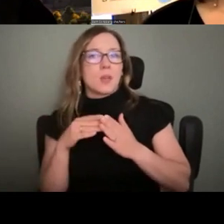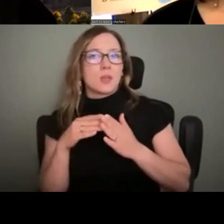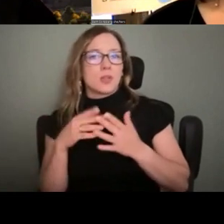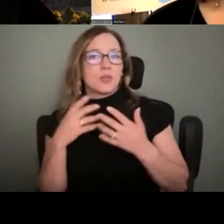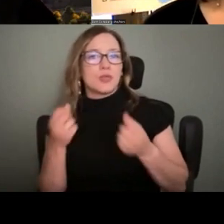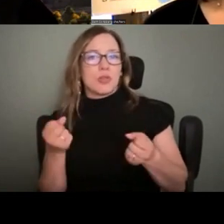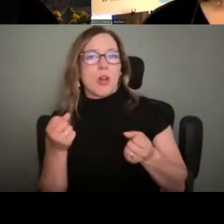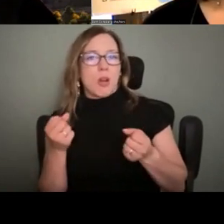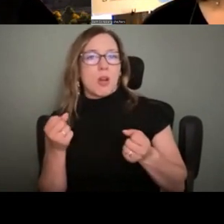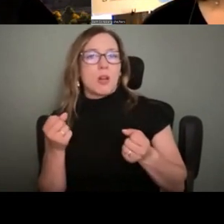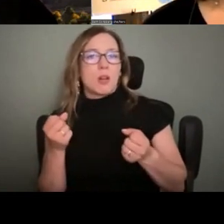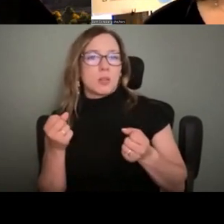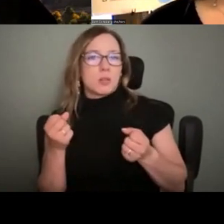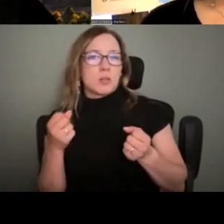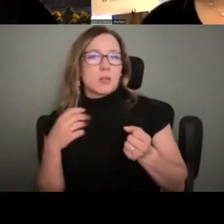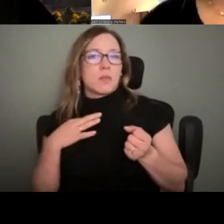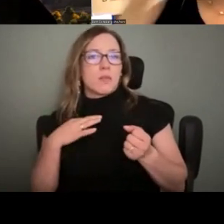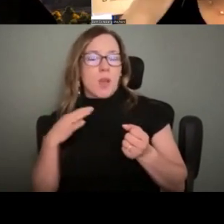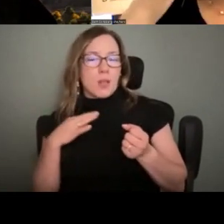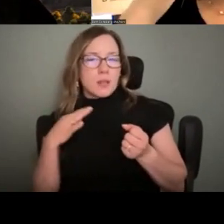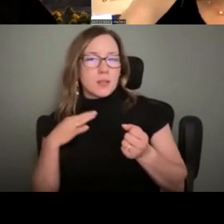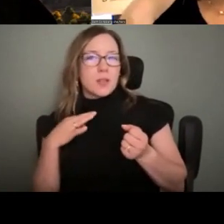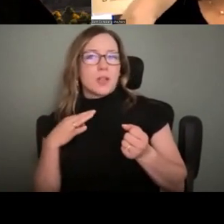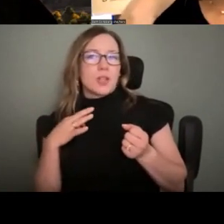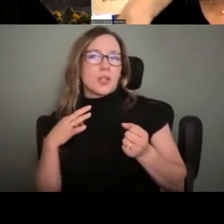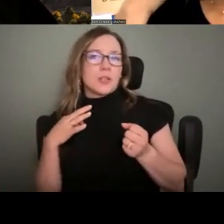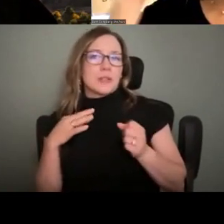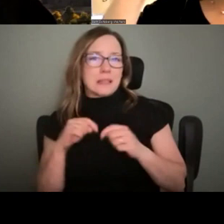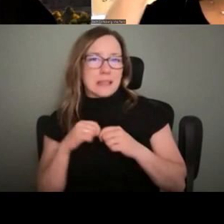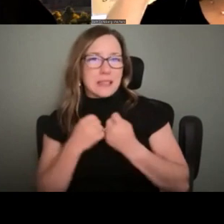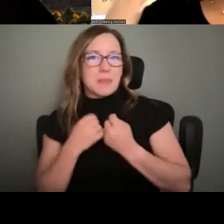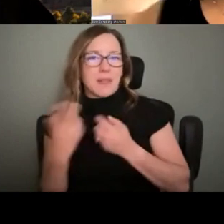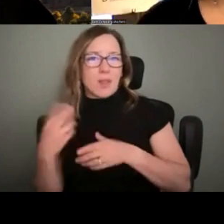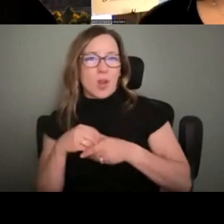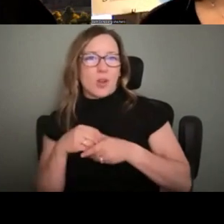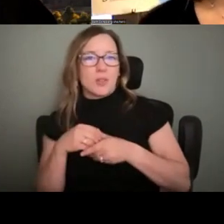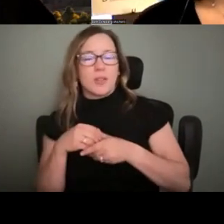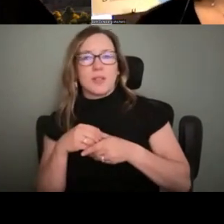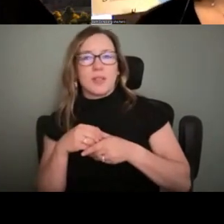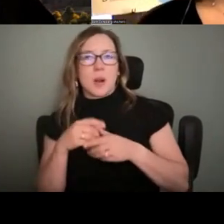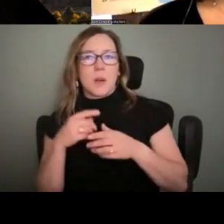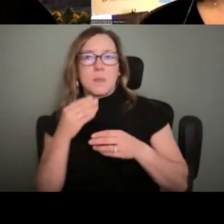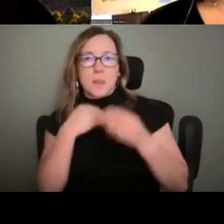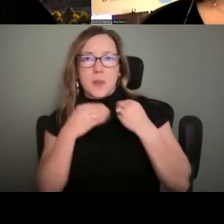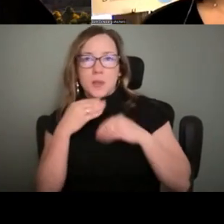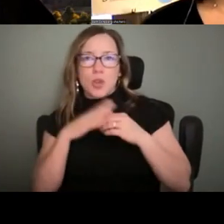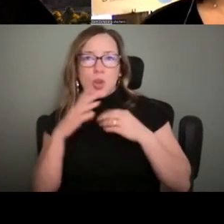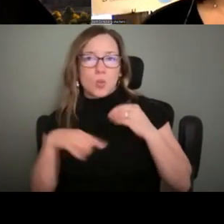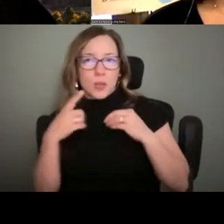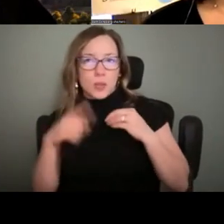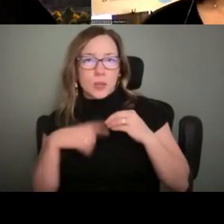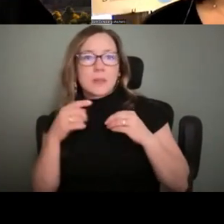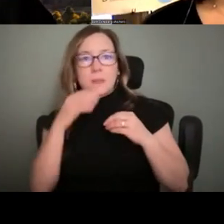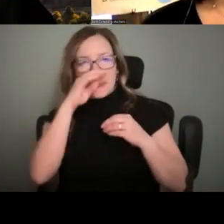volunteer team that are involved in our Meals on Wheels deliveries and our friendly visitors or friendly callers.